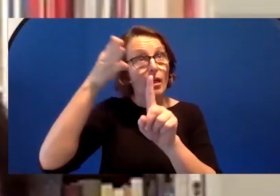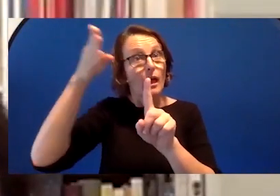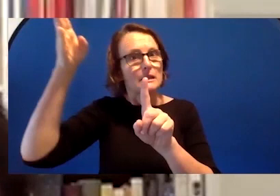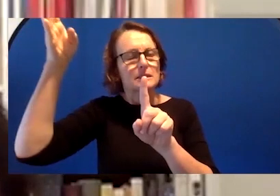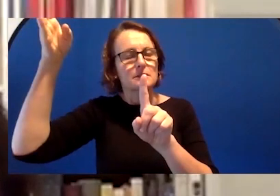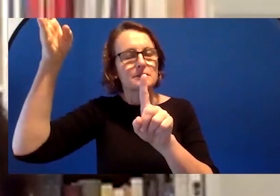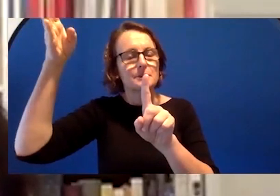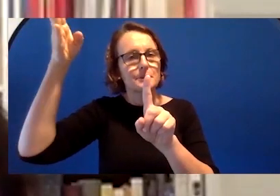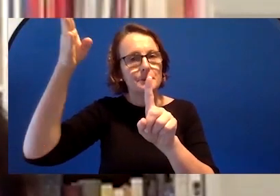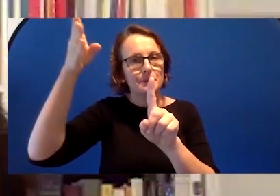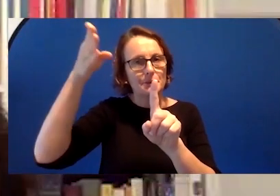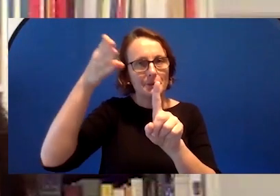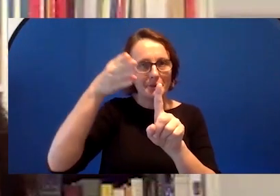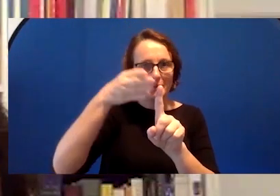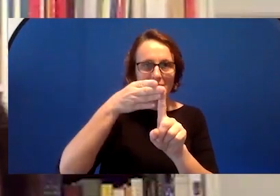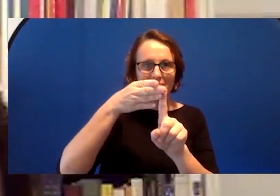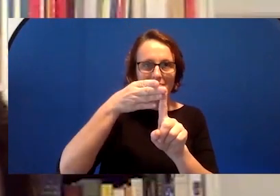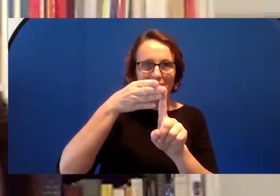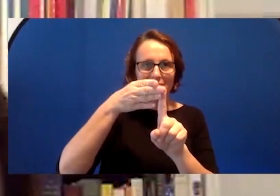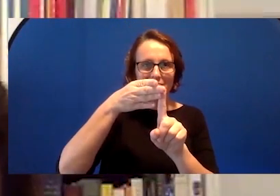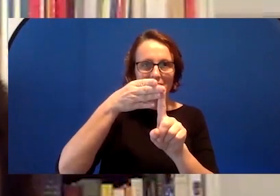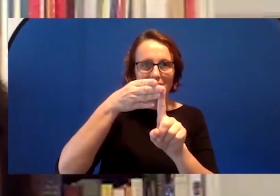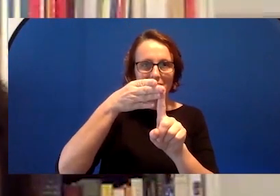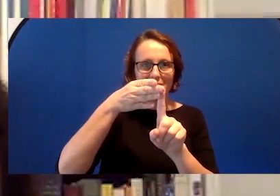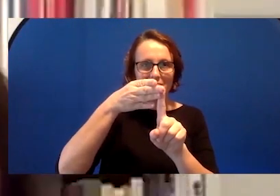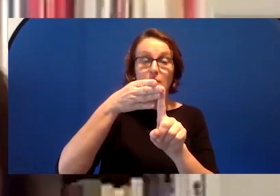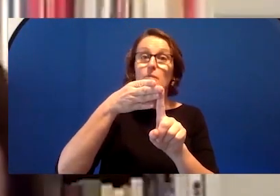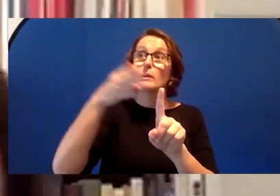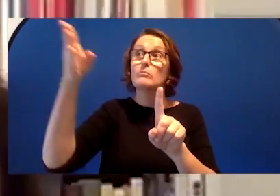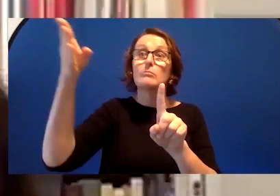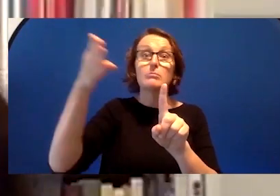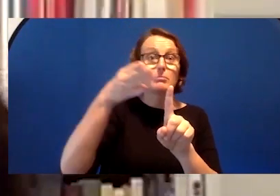be. And every time you do that, it's an opportunity